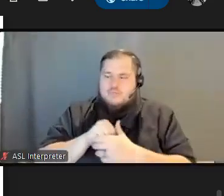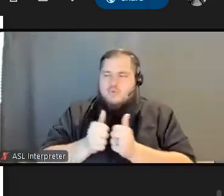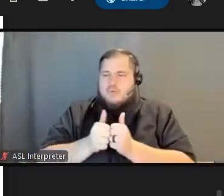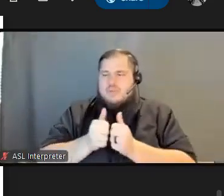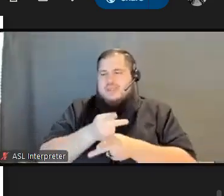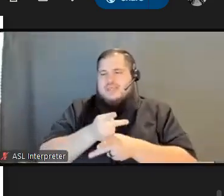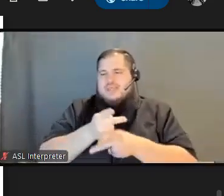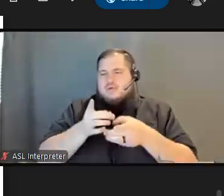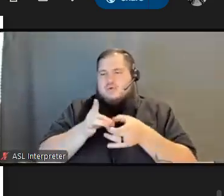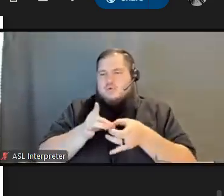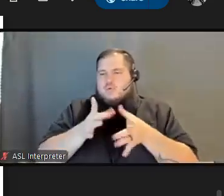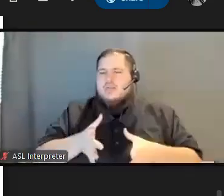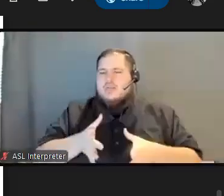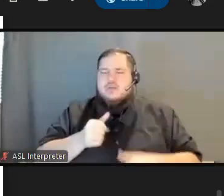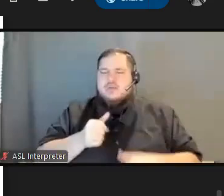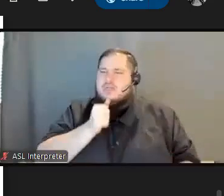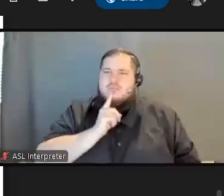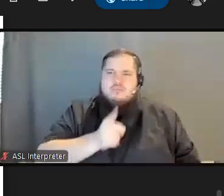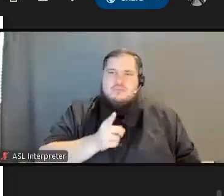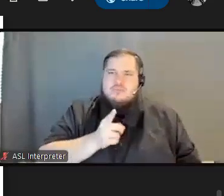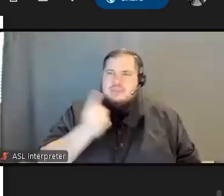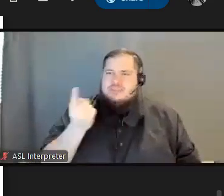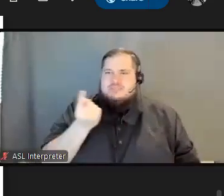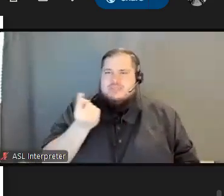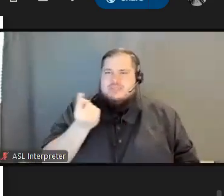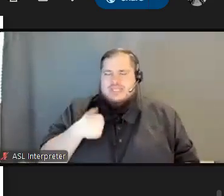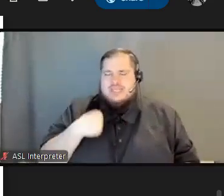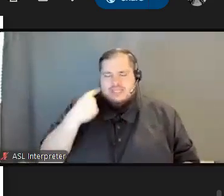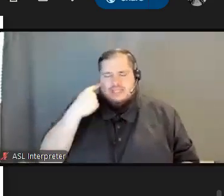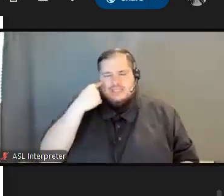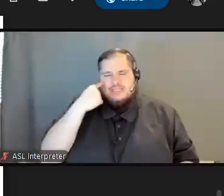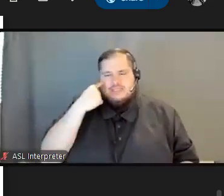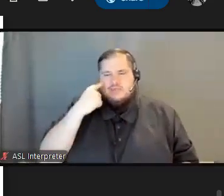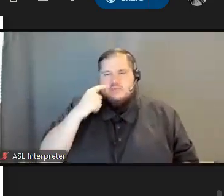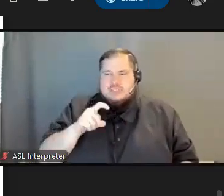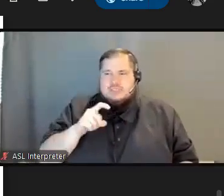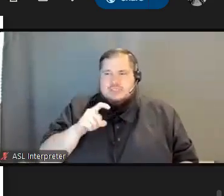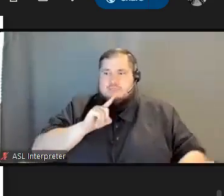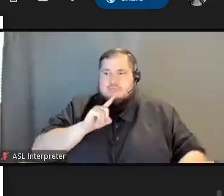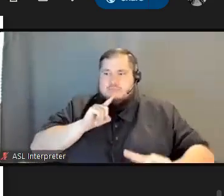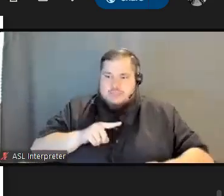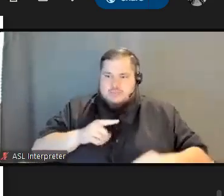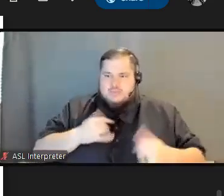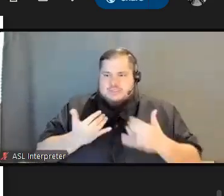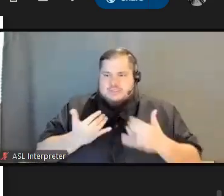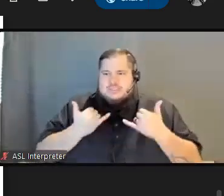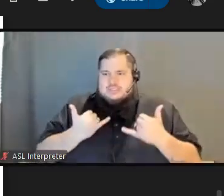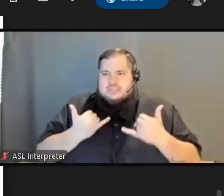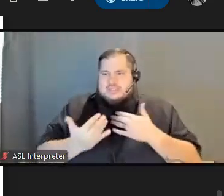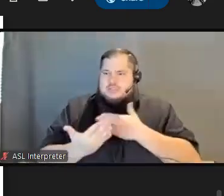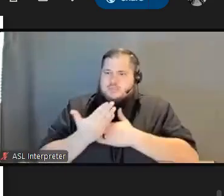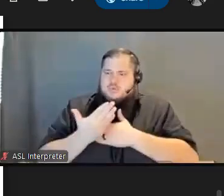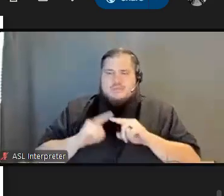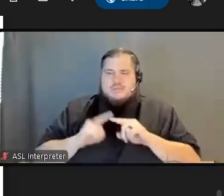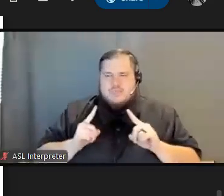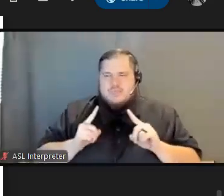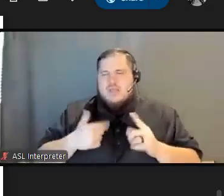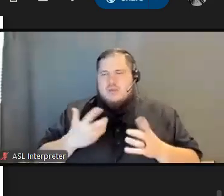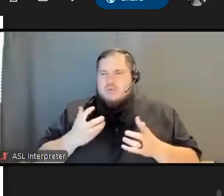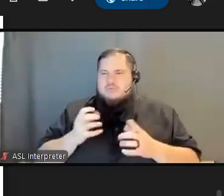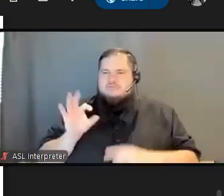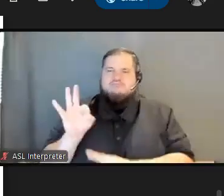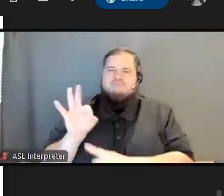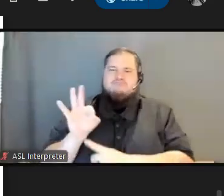So that's not necessarily something I think should be answered like this morning. But I just want to put it